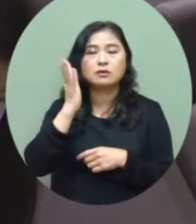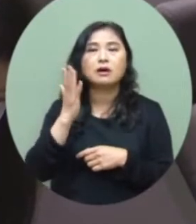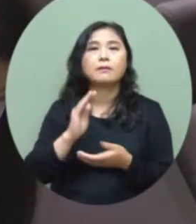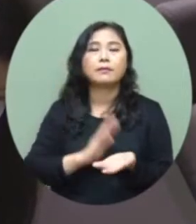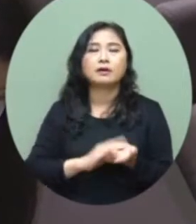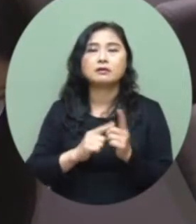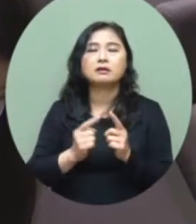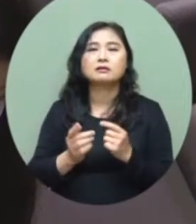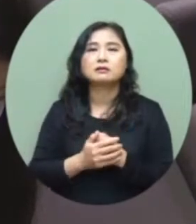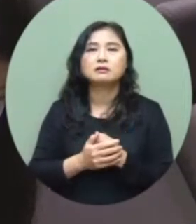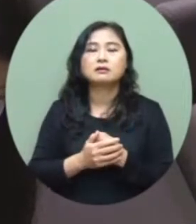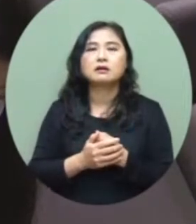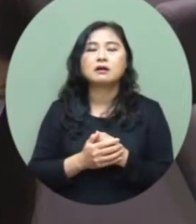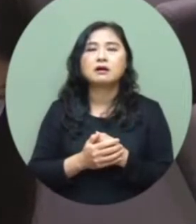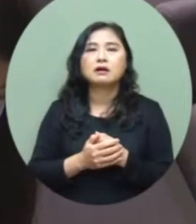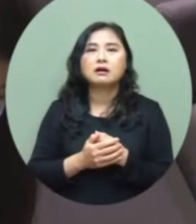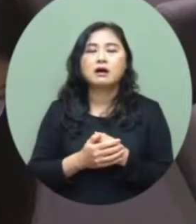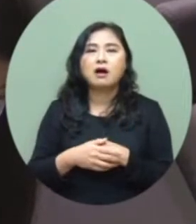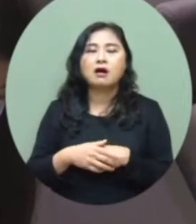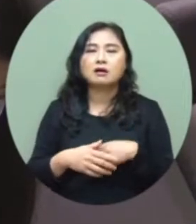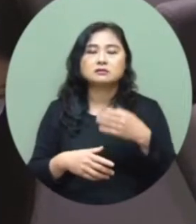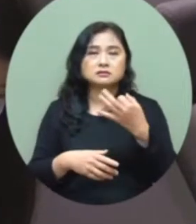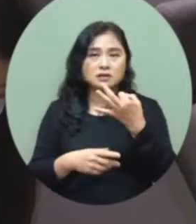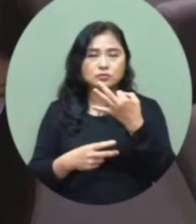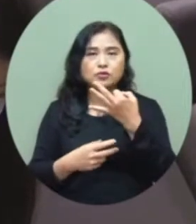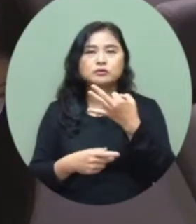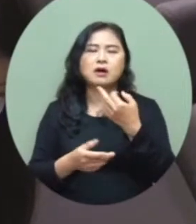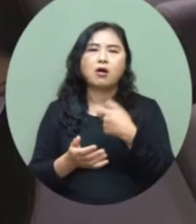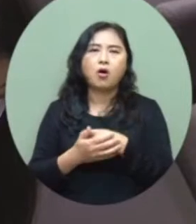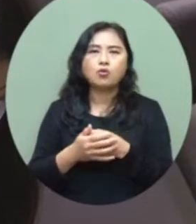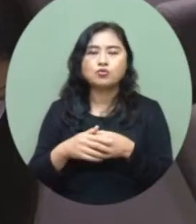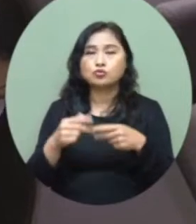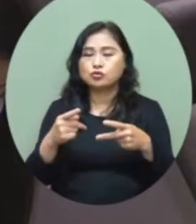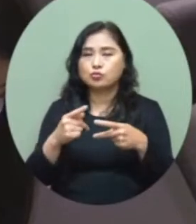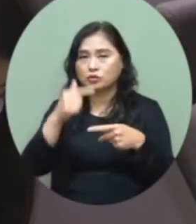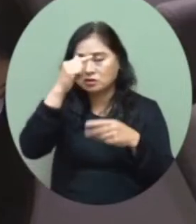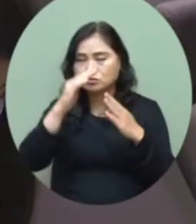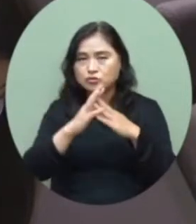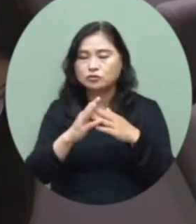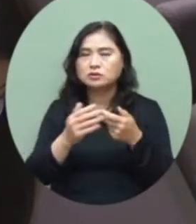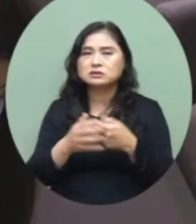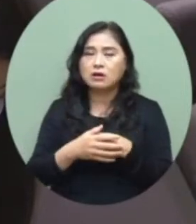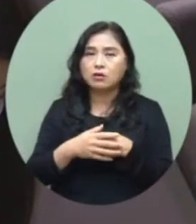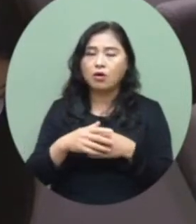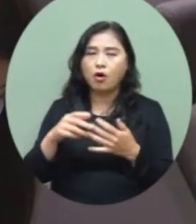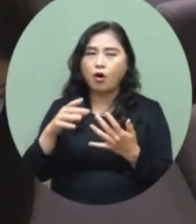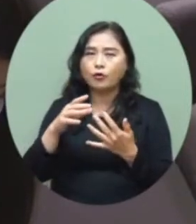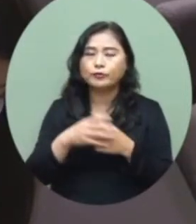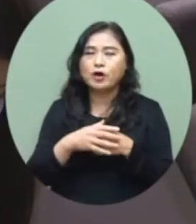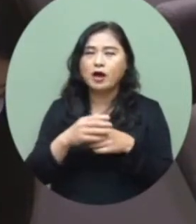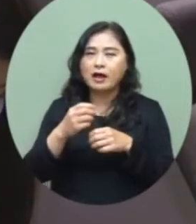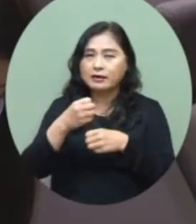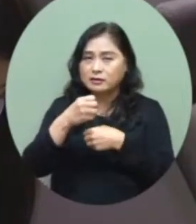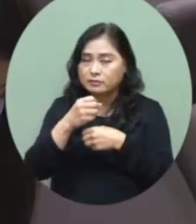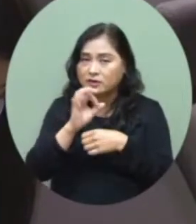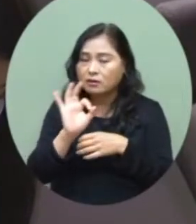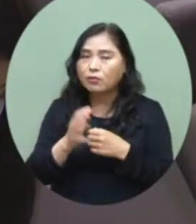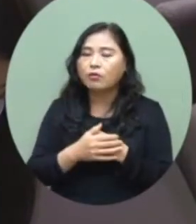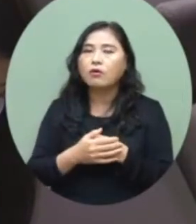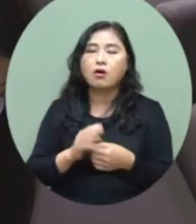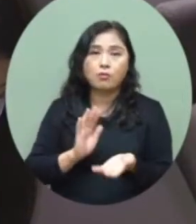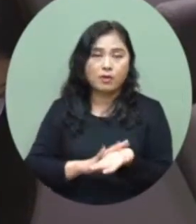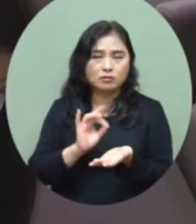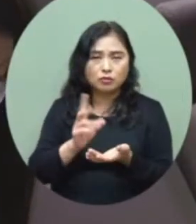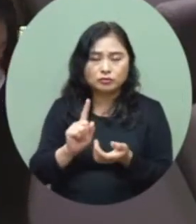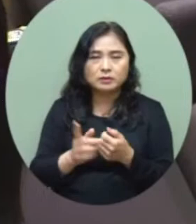who passed away, well, on the 26th of March, he went to the treatment hospital. Was he screened? So what's the result then?